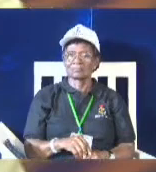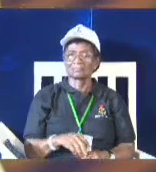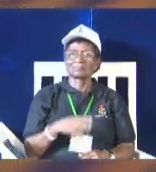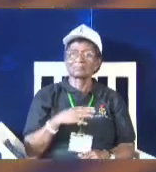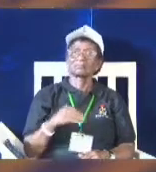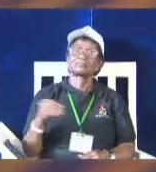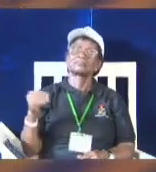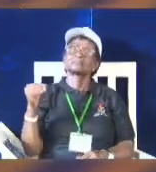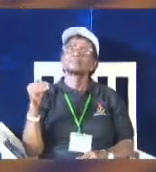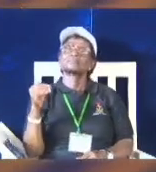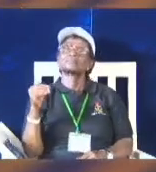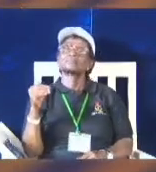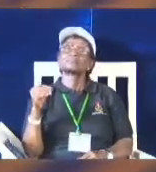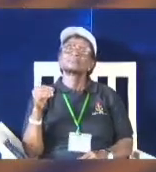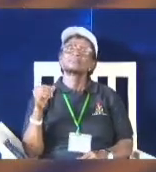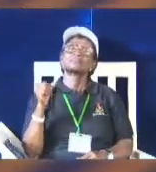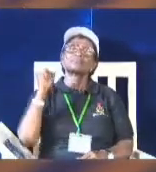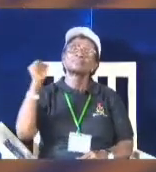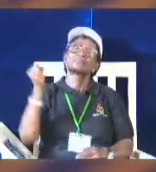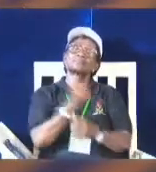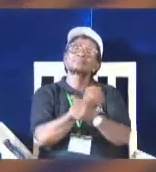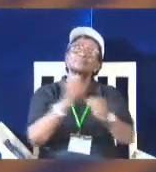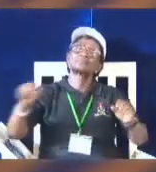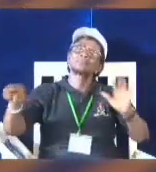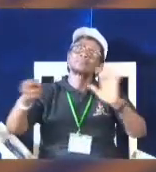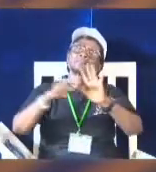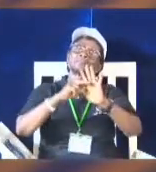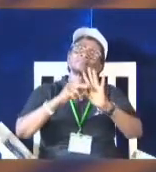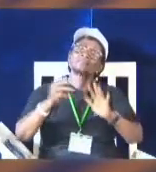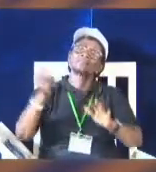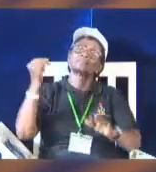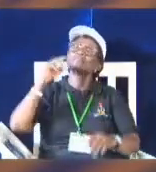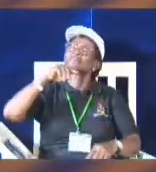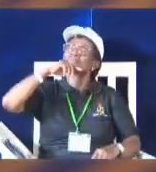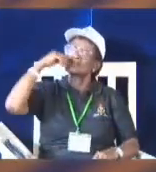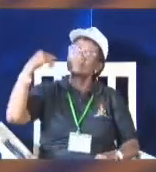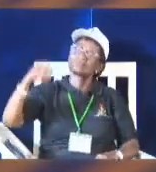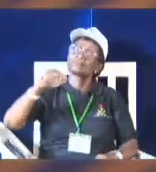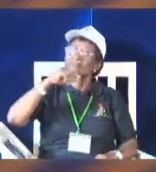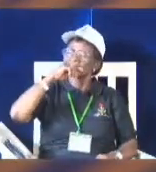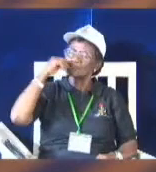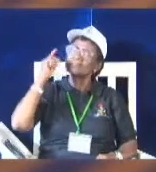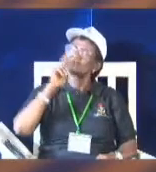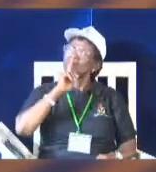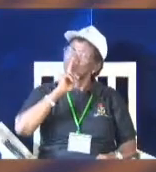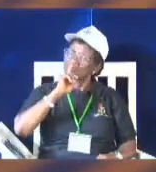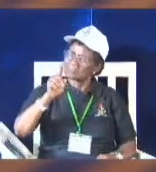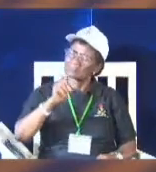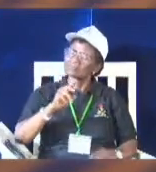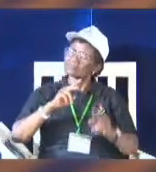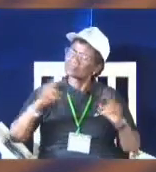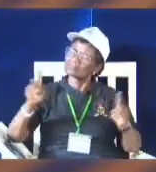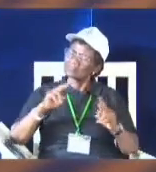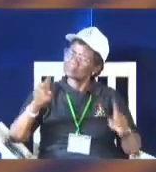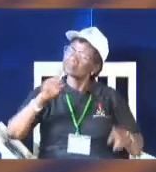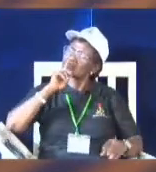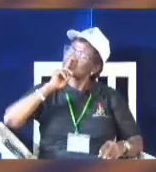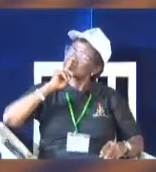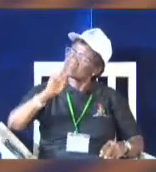And his salvation was solid. I mean solid.